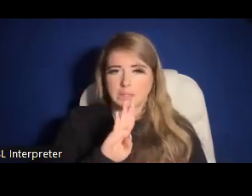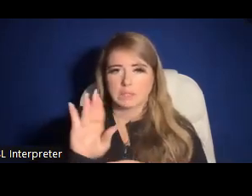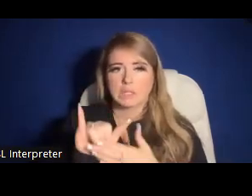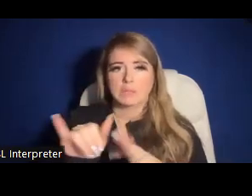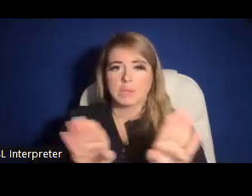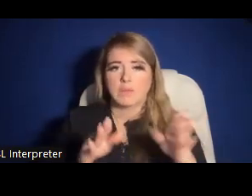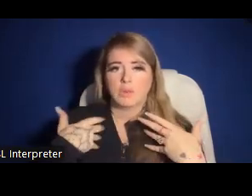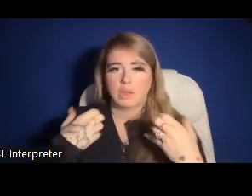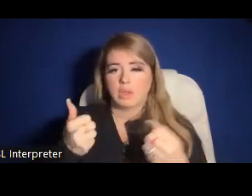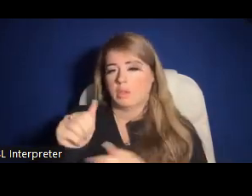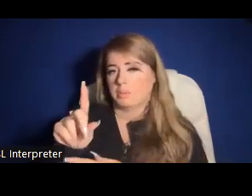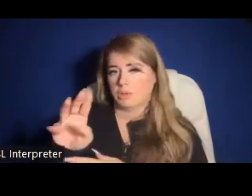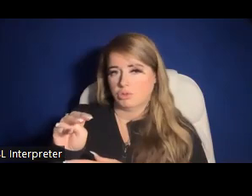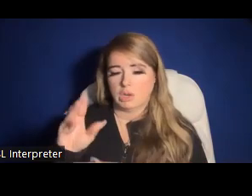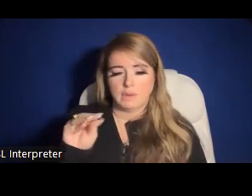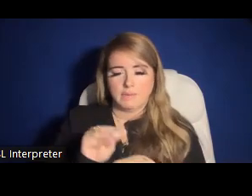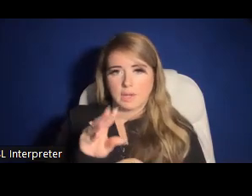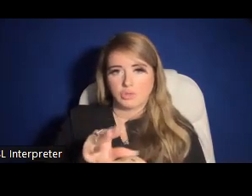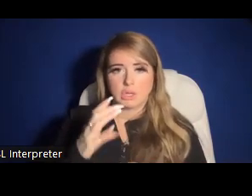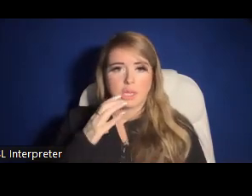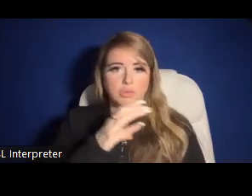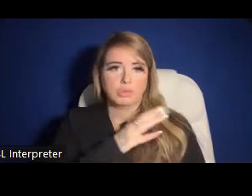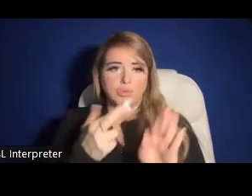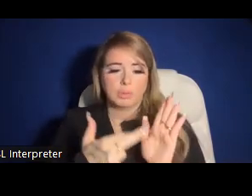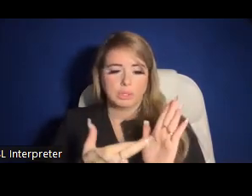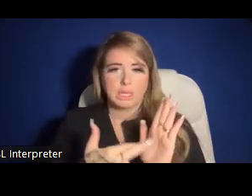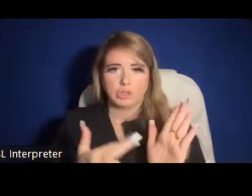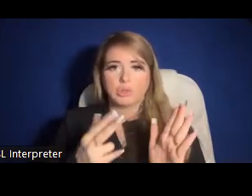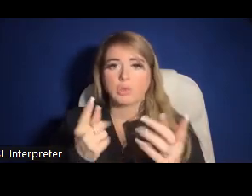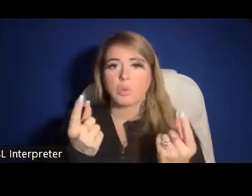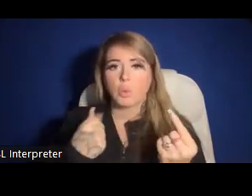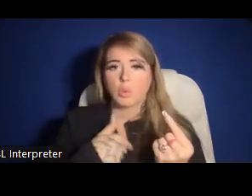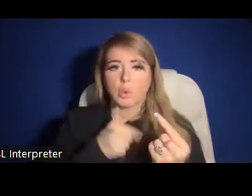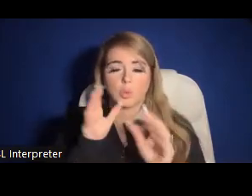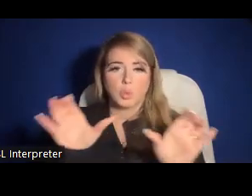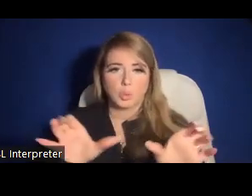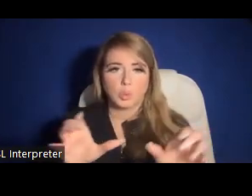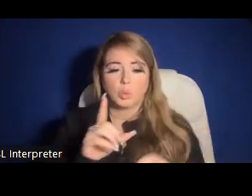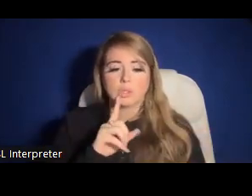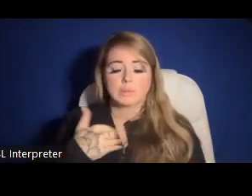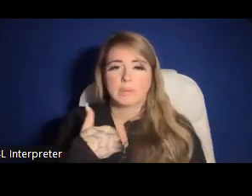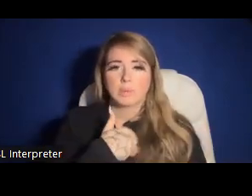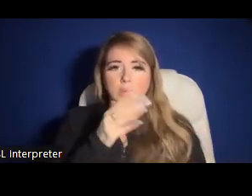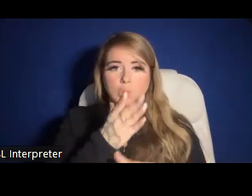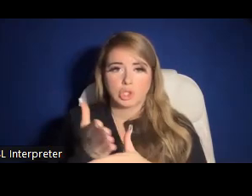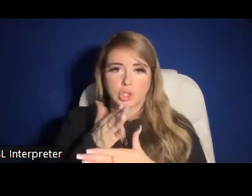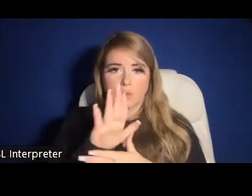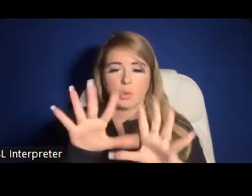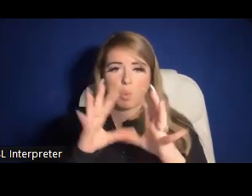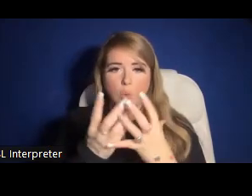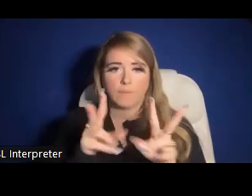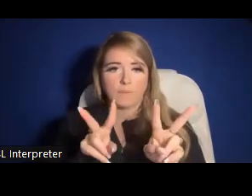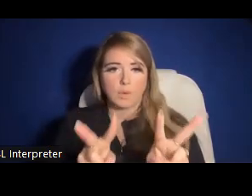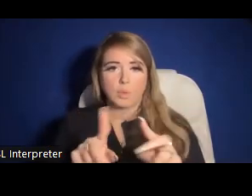Health Administration Advisory Council representation. What we will be doing is members will share an overview of what